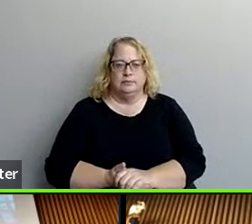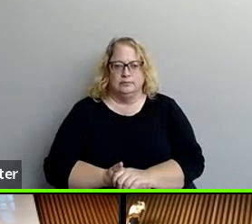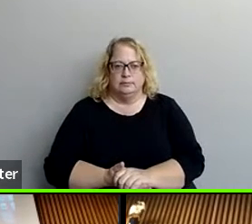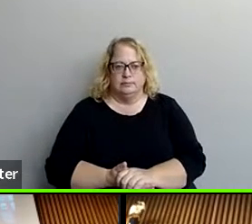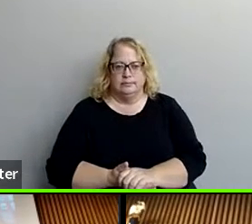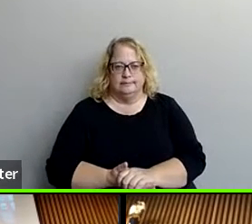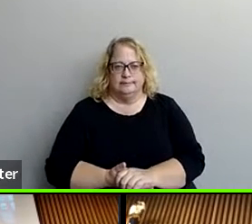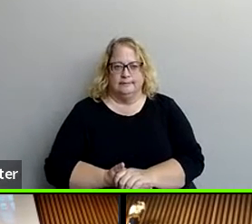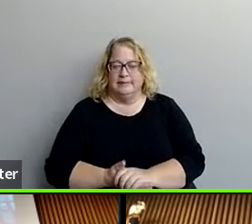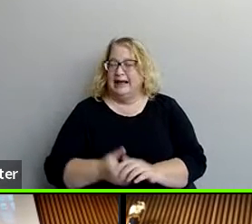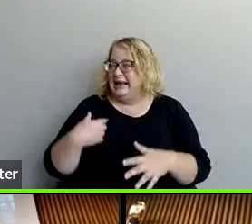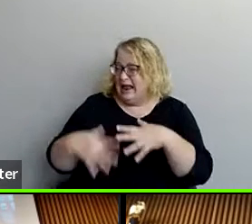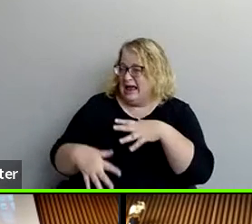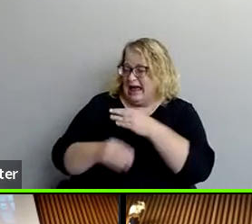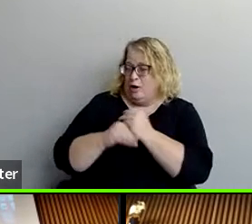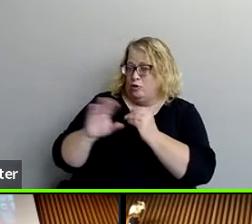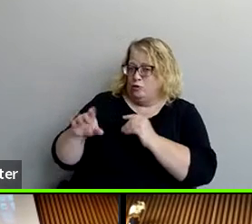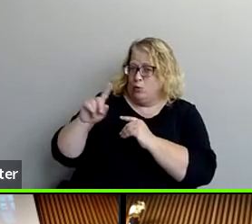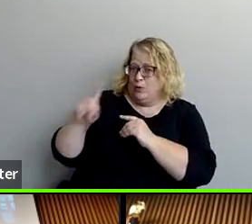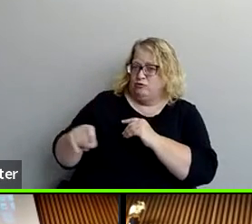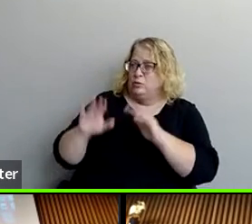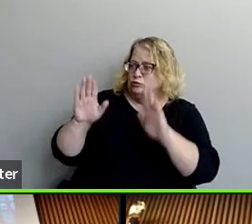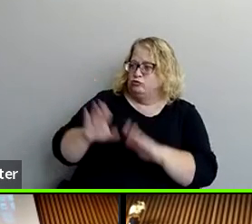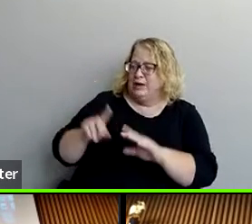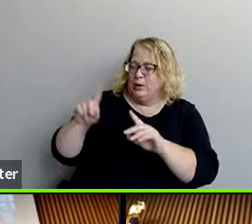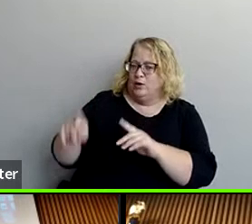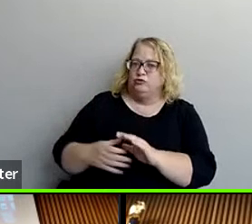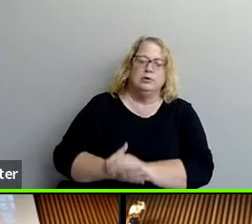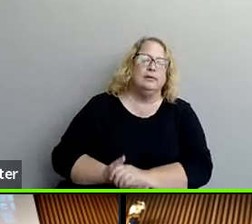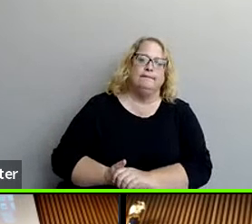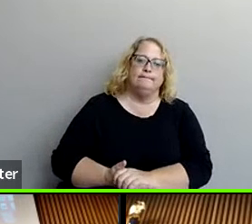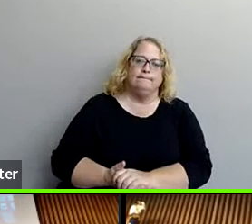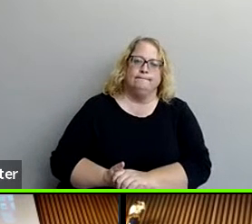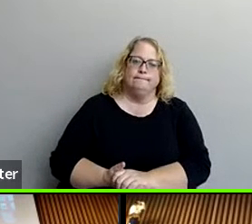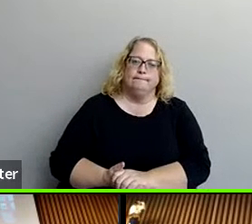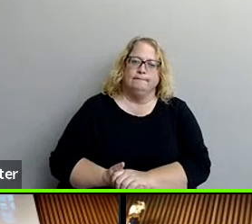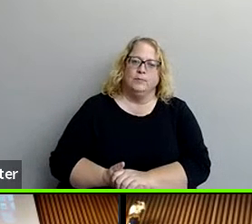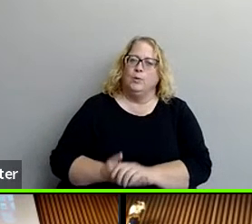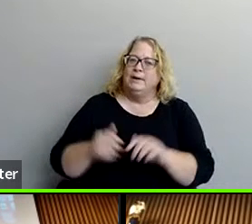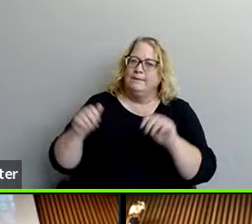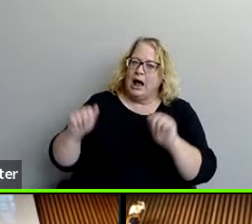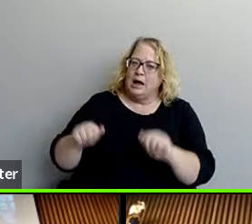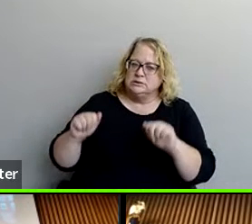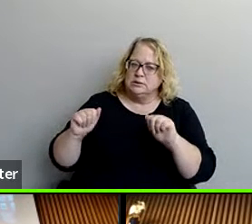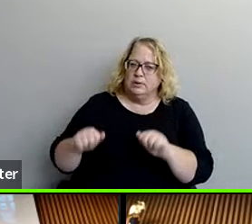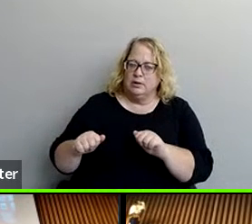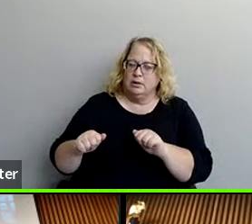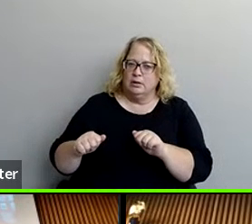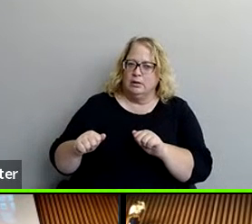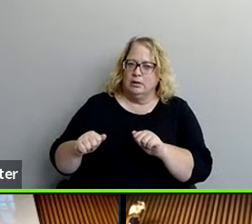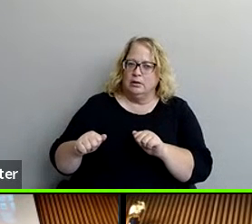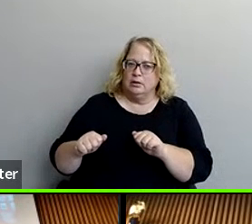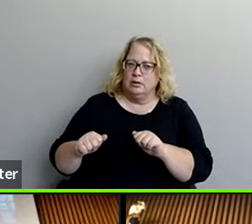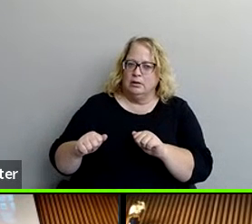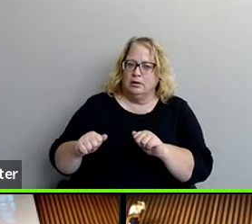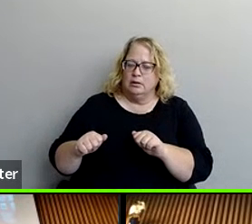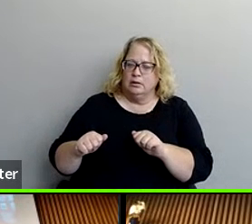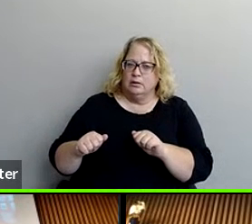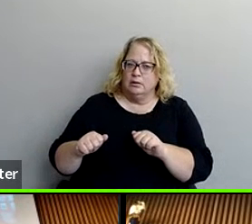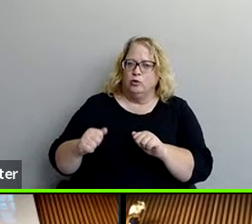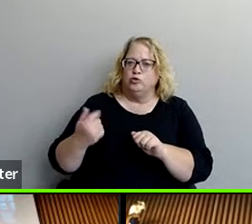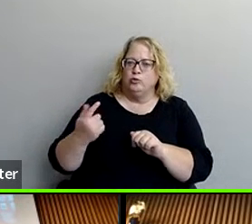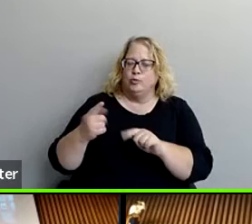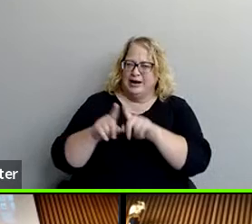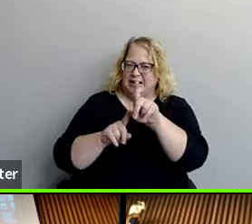Can I tag on to your question? It was an excellent question. Would it be possible to put an asterisk on